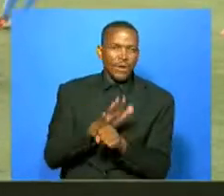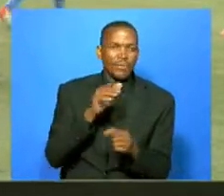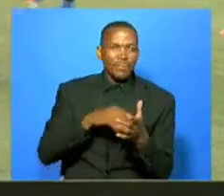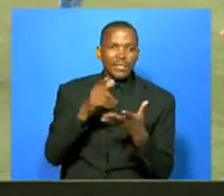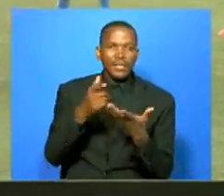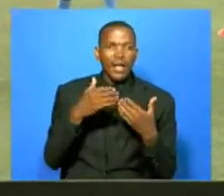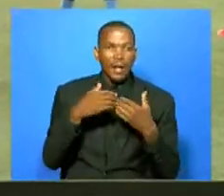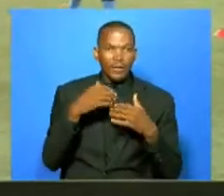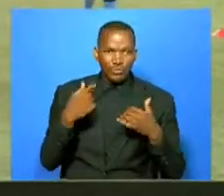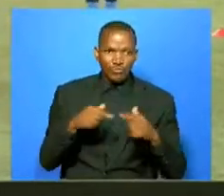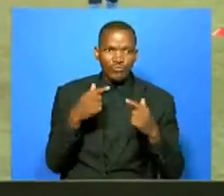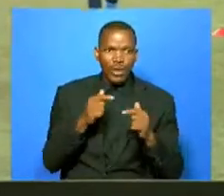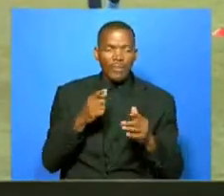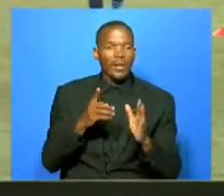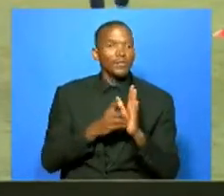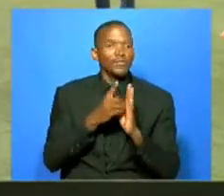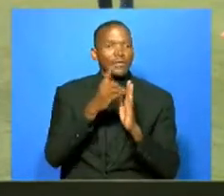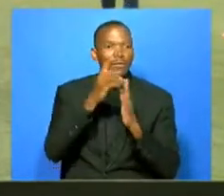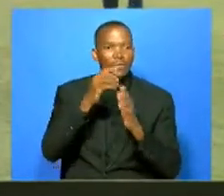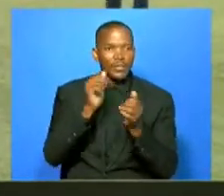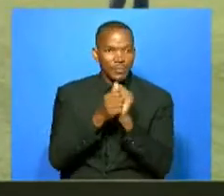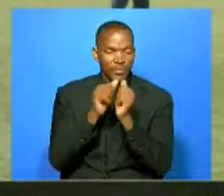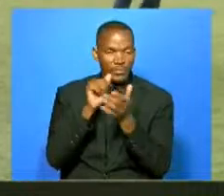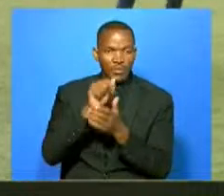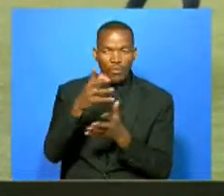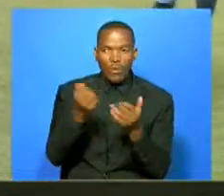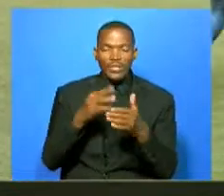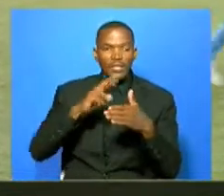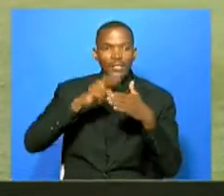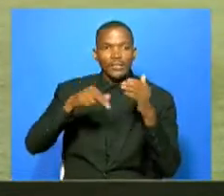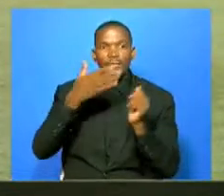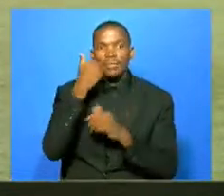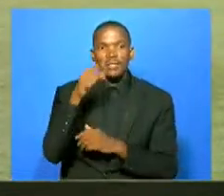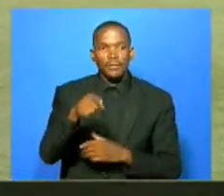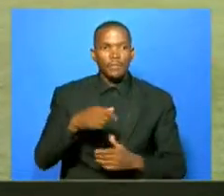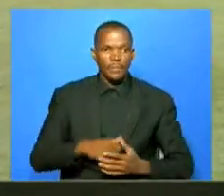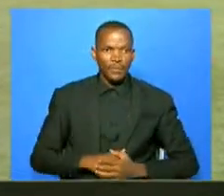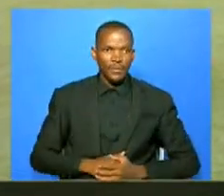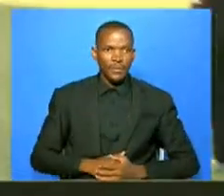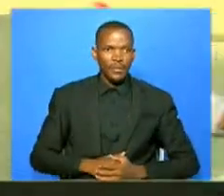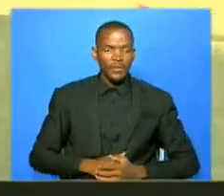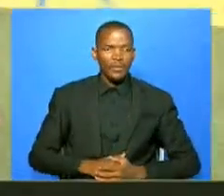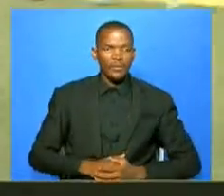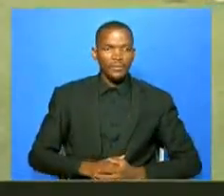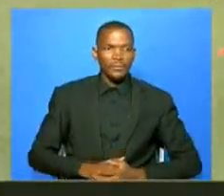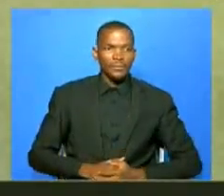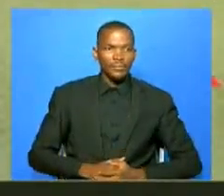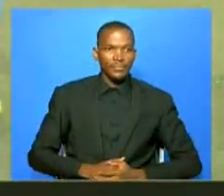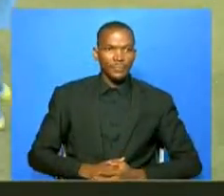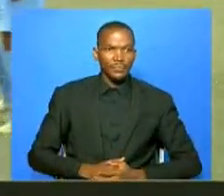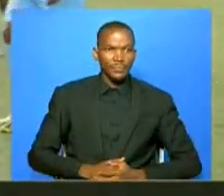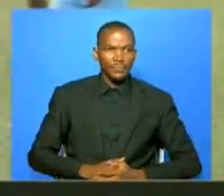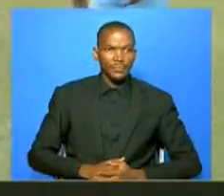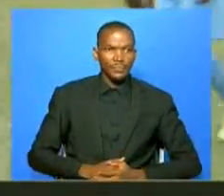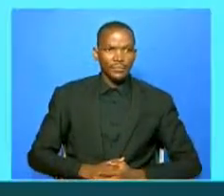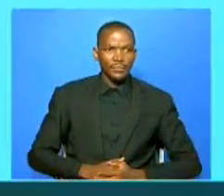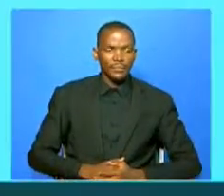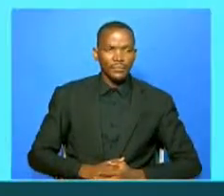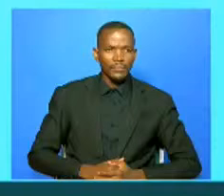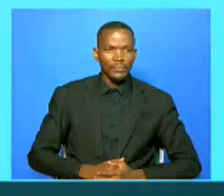ka natla go tokafatsa tshameko ya bona gore ba nne le maduo a botoka abampit BTV Sport